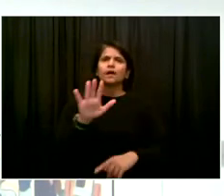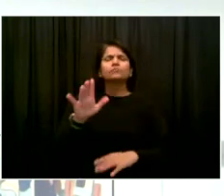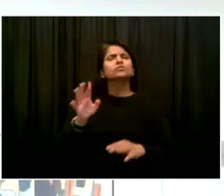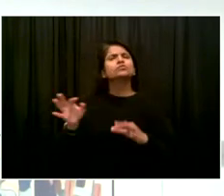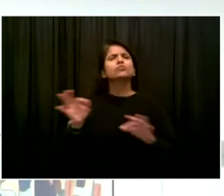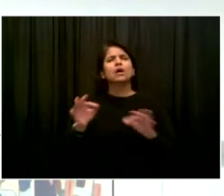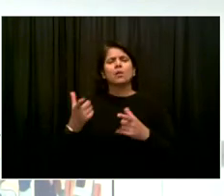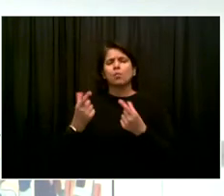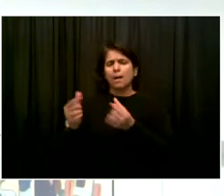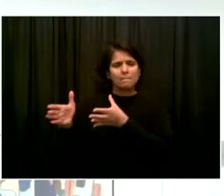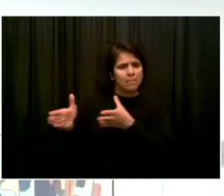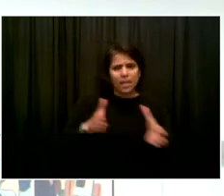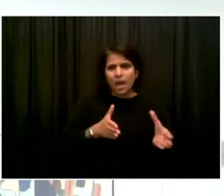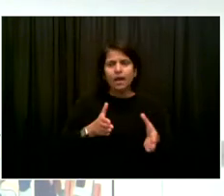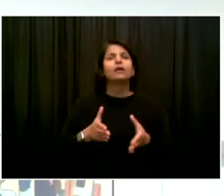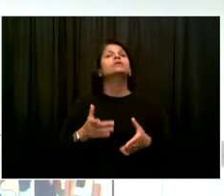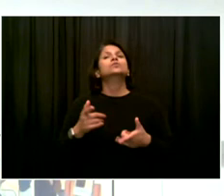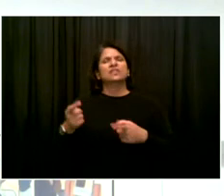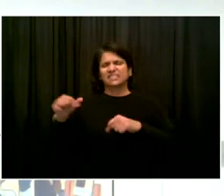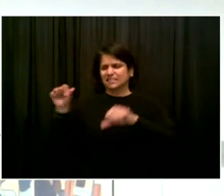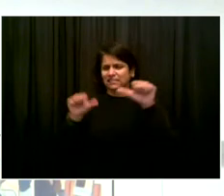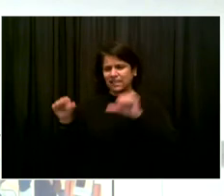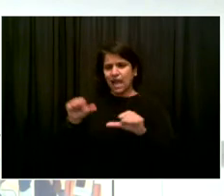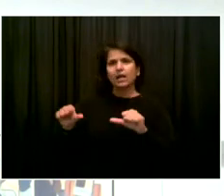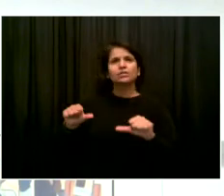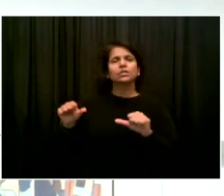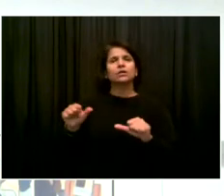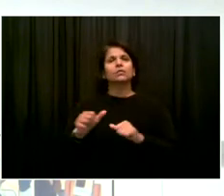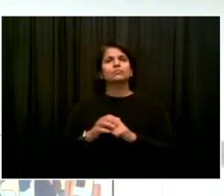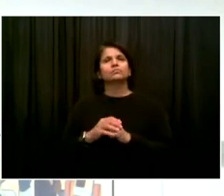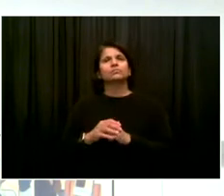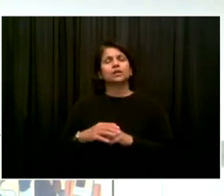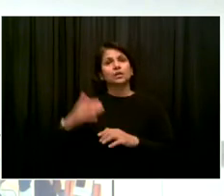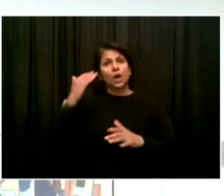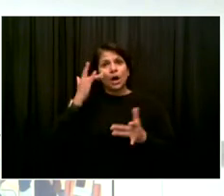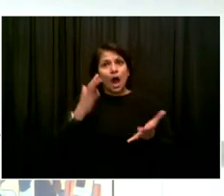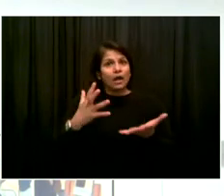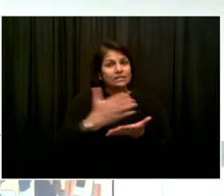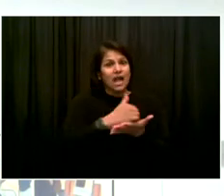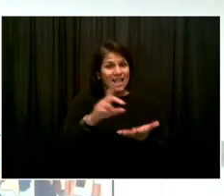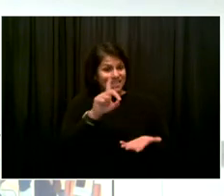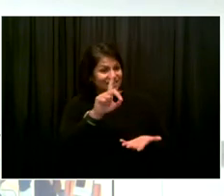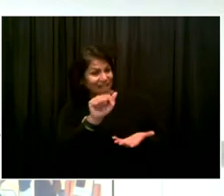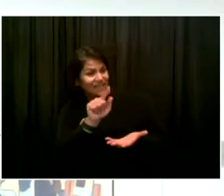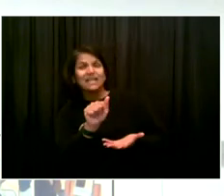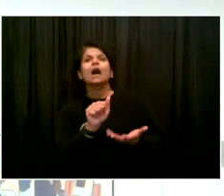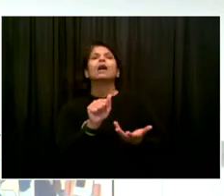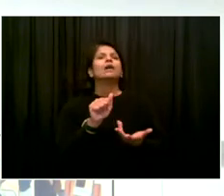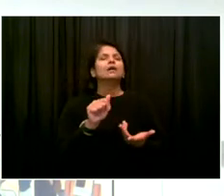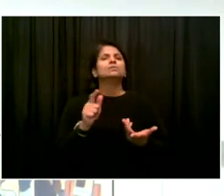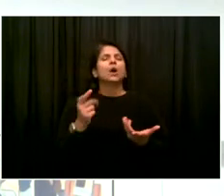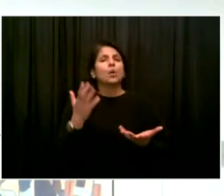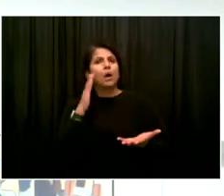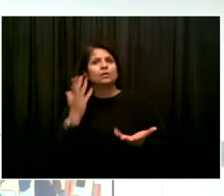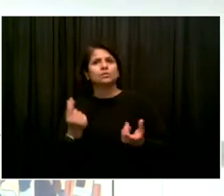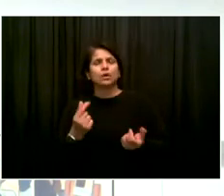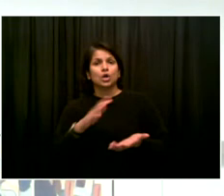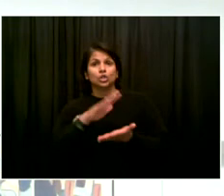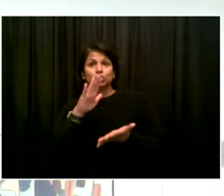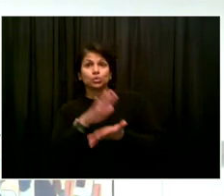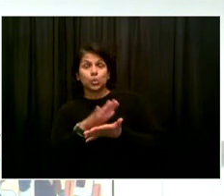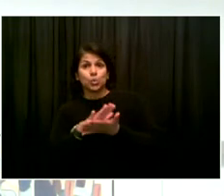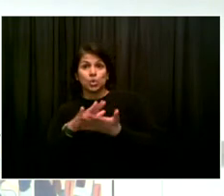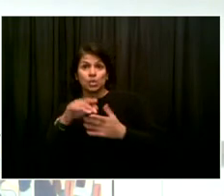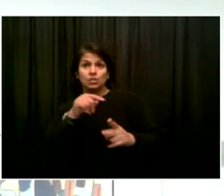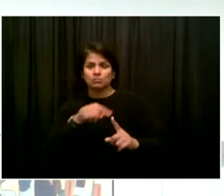the science. What we know from our data over the school year is that schools remain among the safest settings